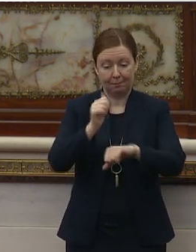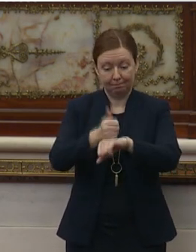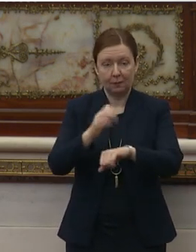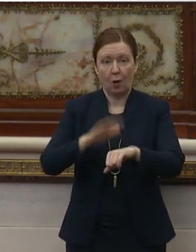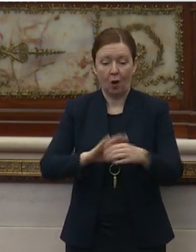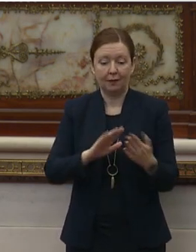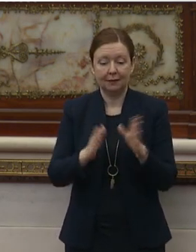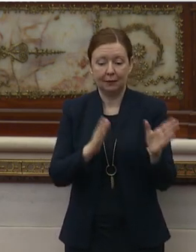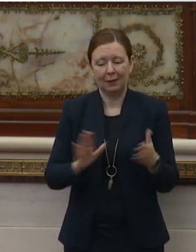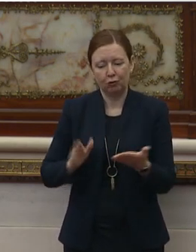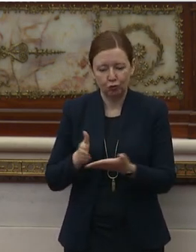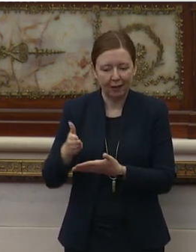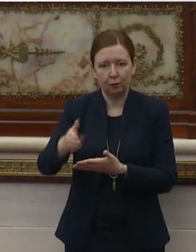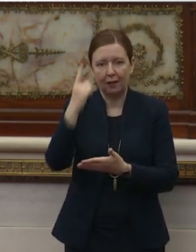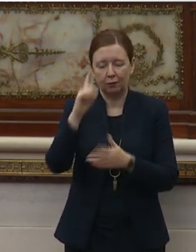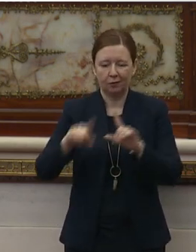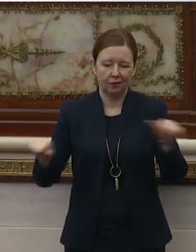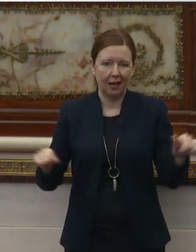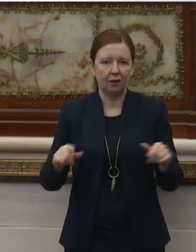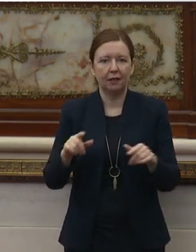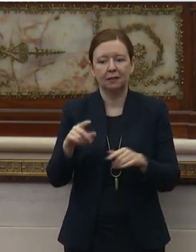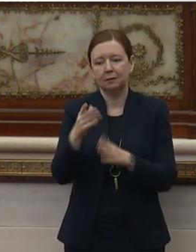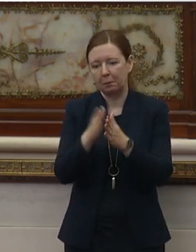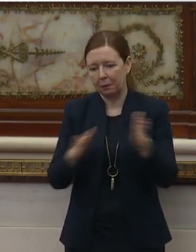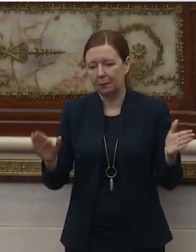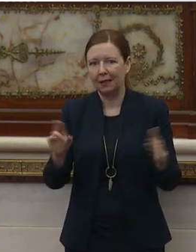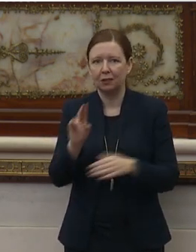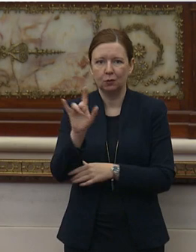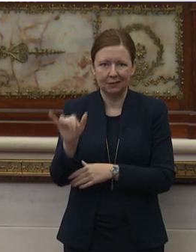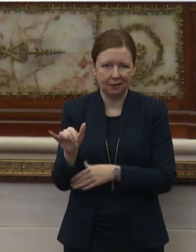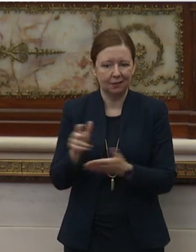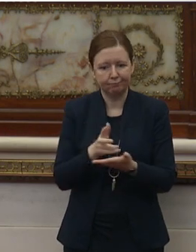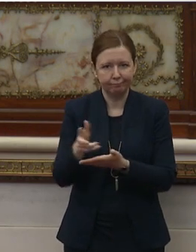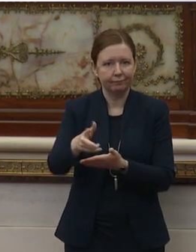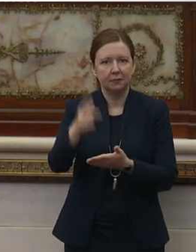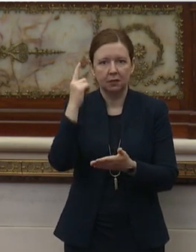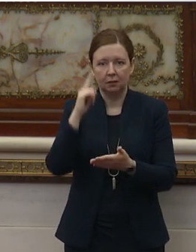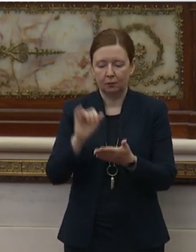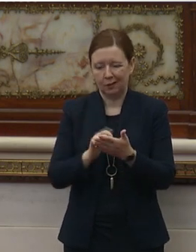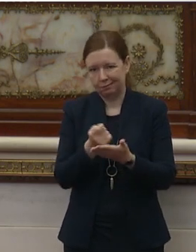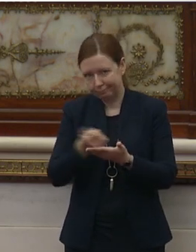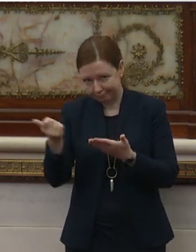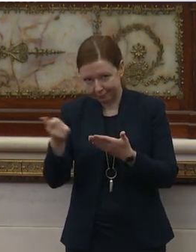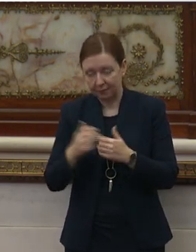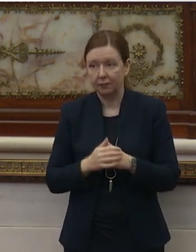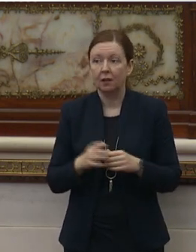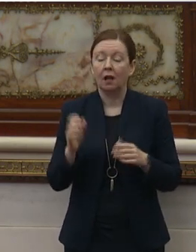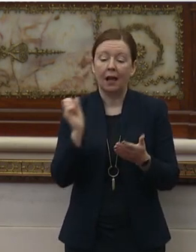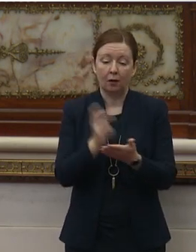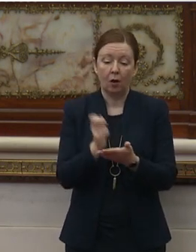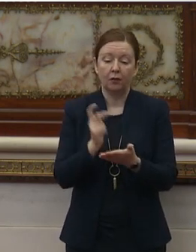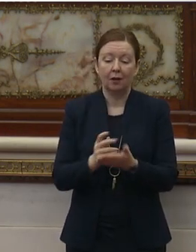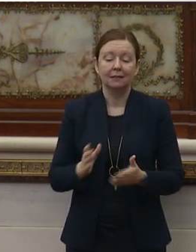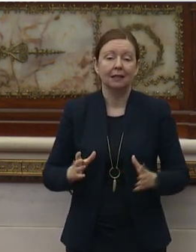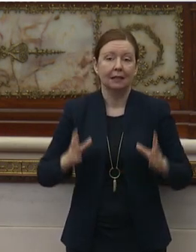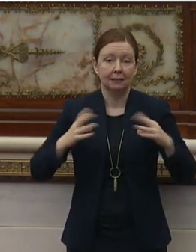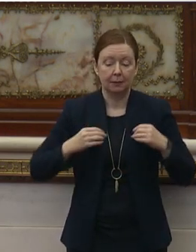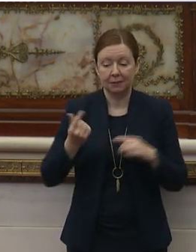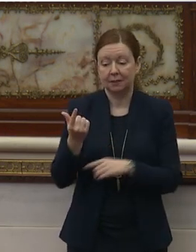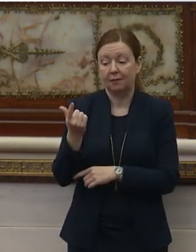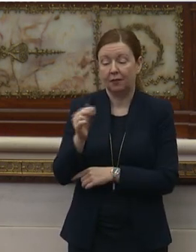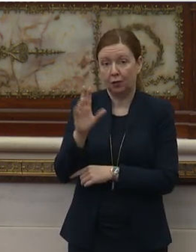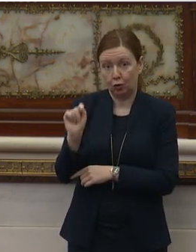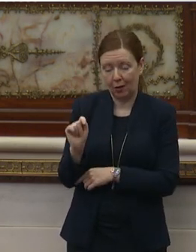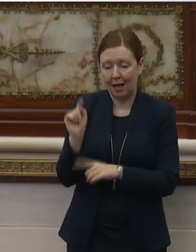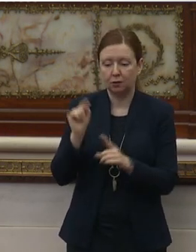city plan a right of way for various public utility purposes within the lines of Penrose Ferry Road being stricken, and authorizing acceptance of the grant to the city of the said